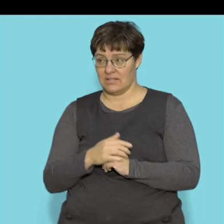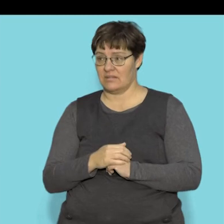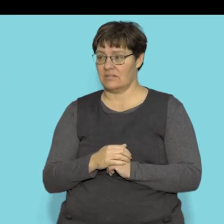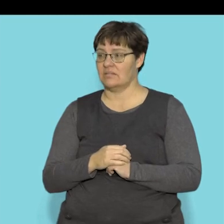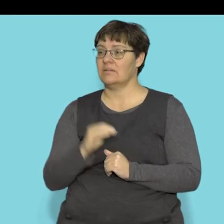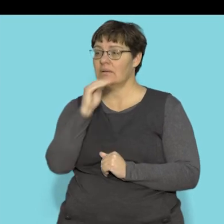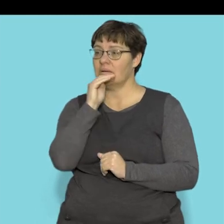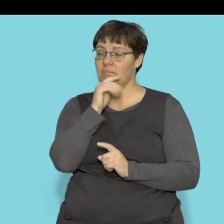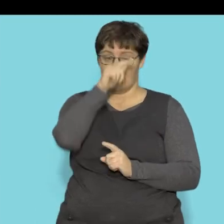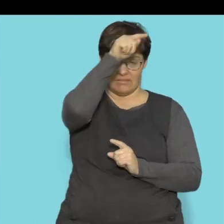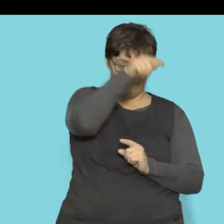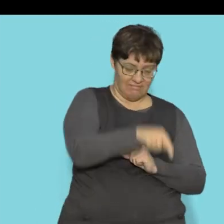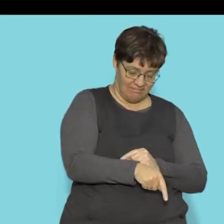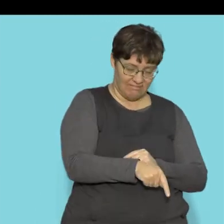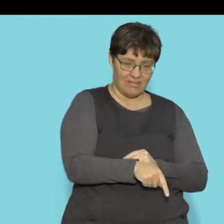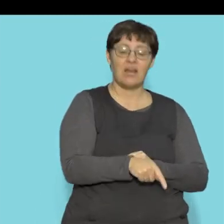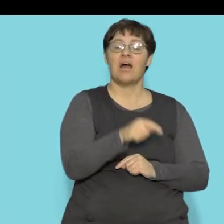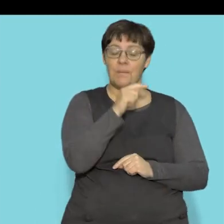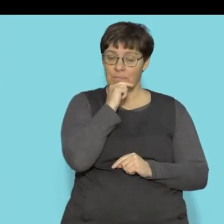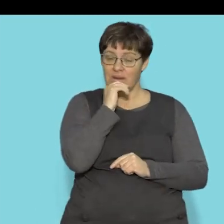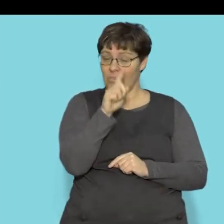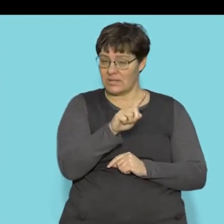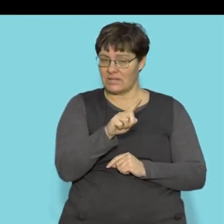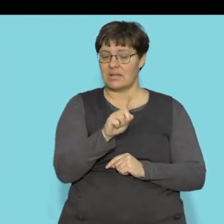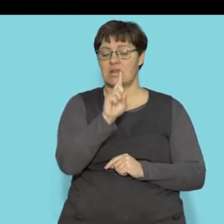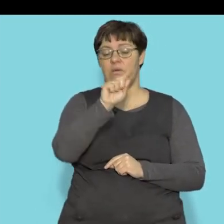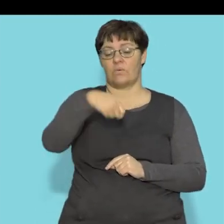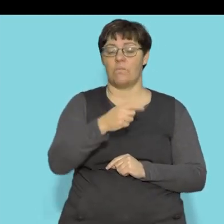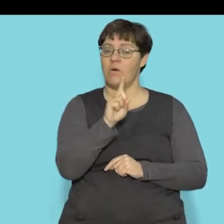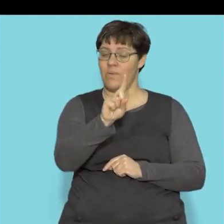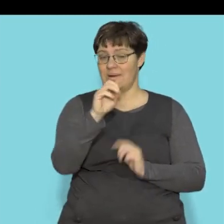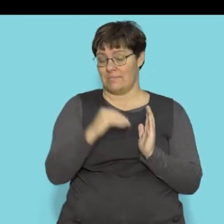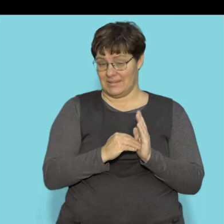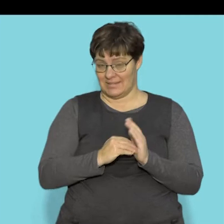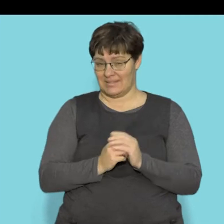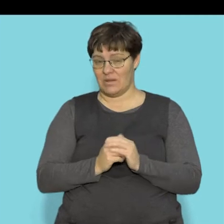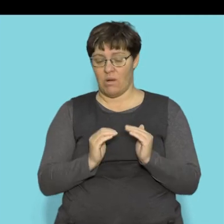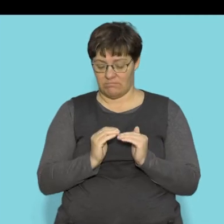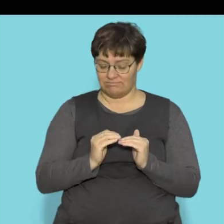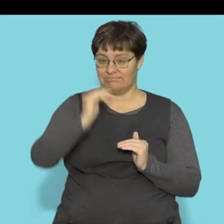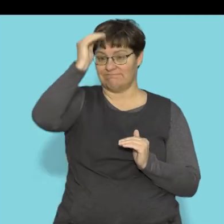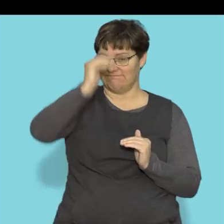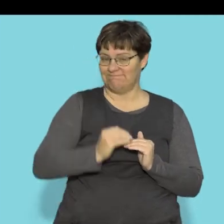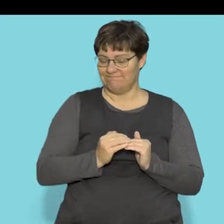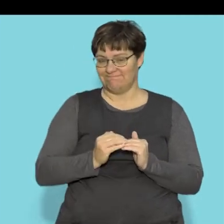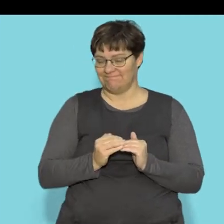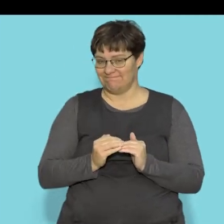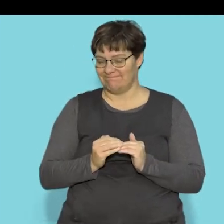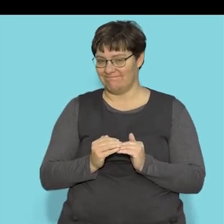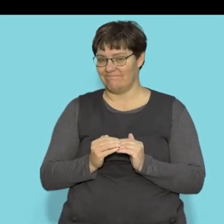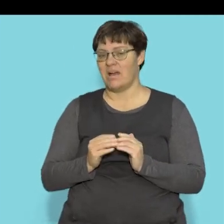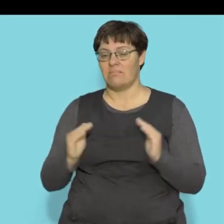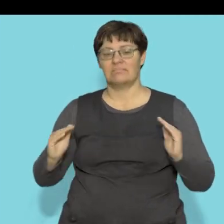0,7, that means that the height of the cylinder would have to be 1,1 meters, because we know that from this point going